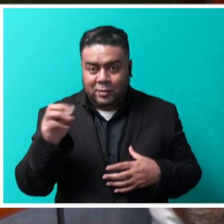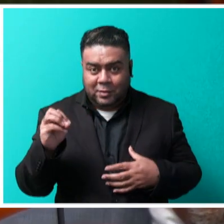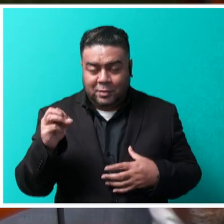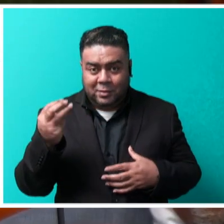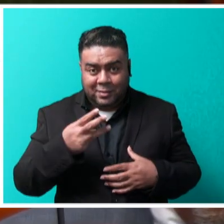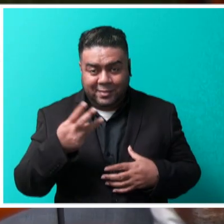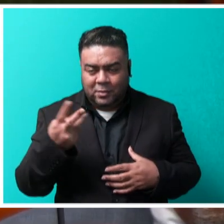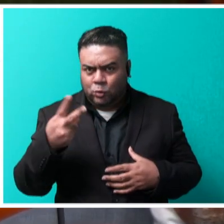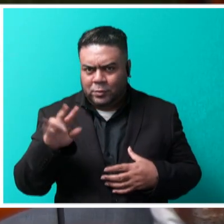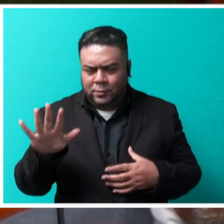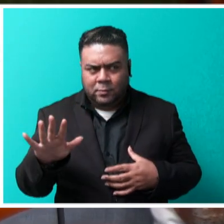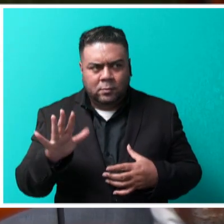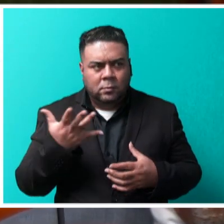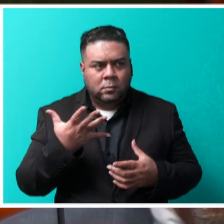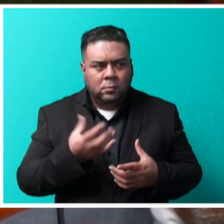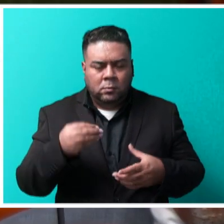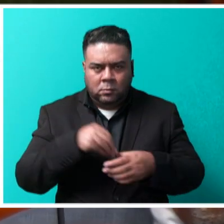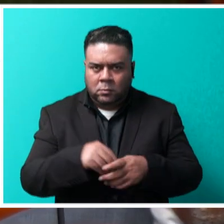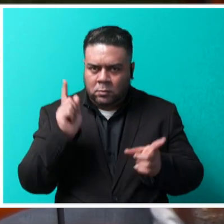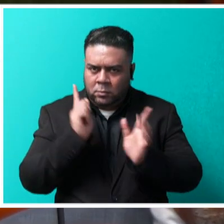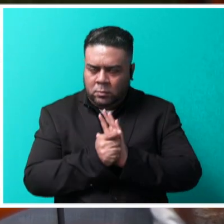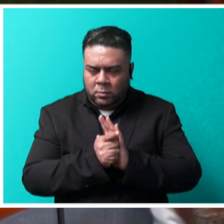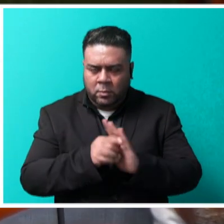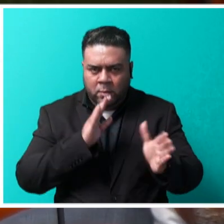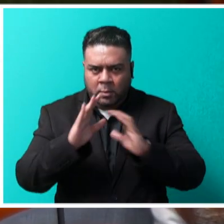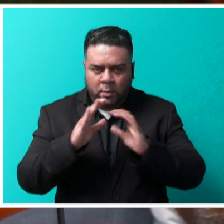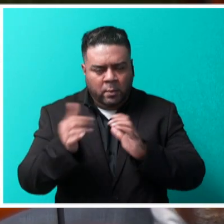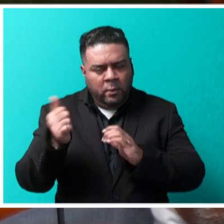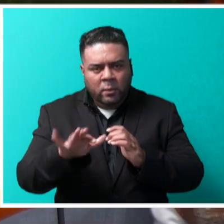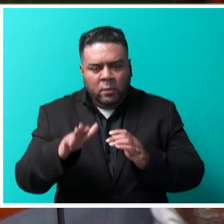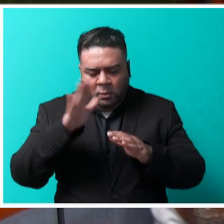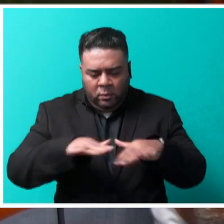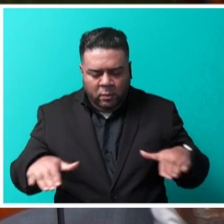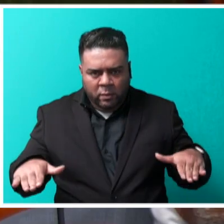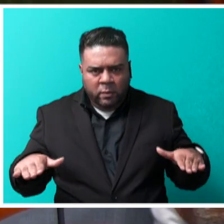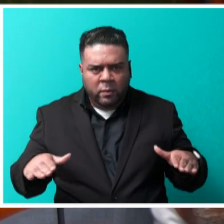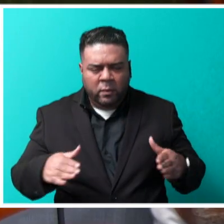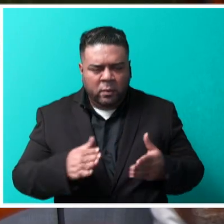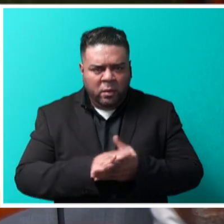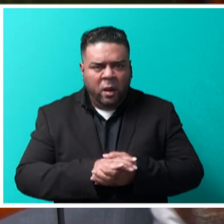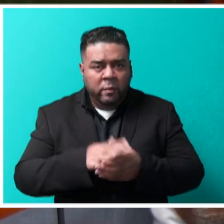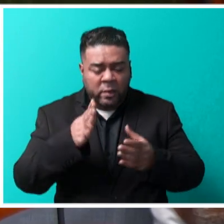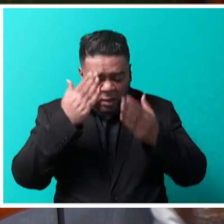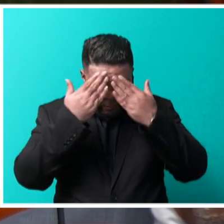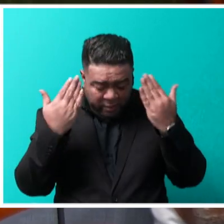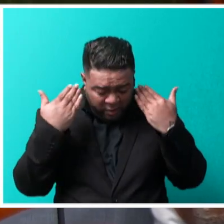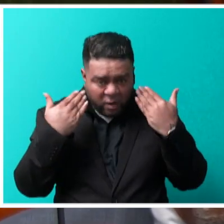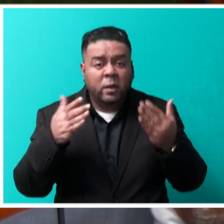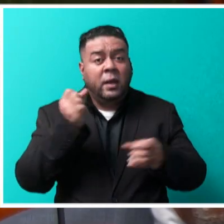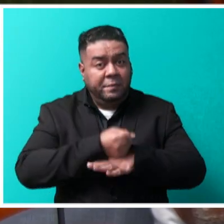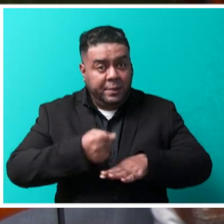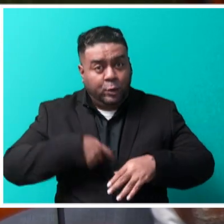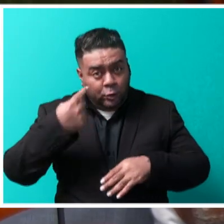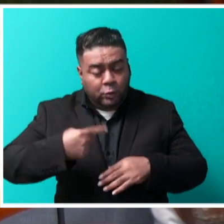1325 to ensure immediate rapid communication for any child in distress. Mr. Speaker, government continues